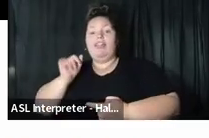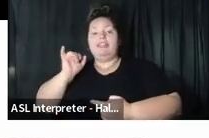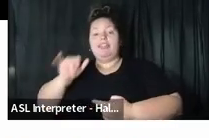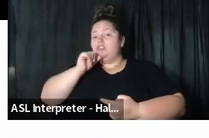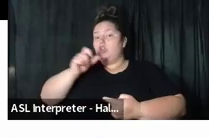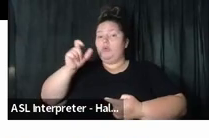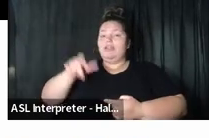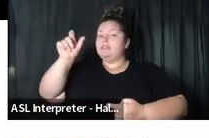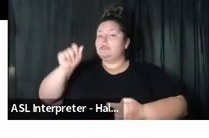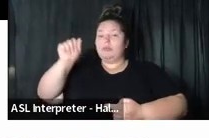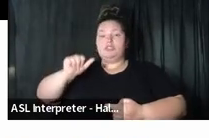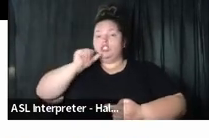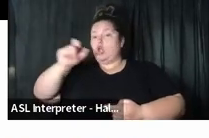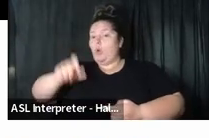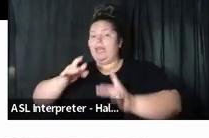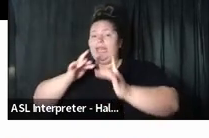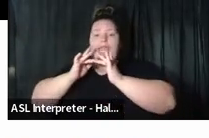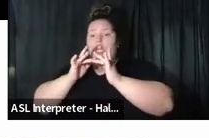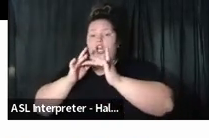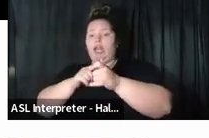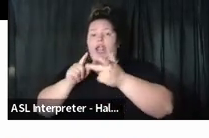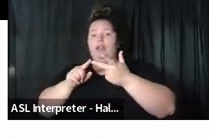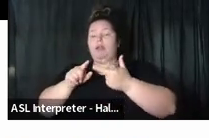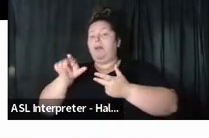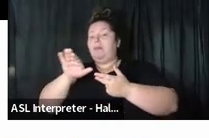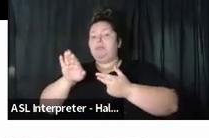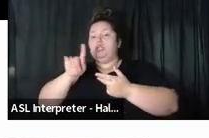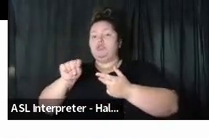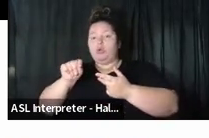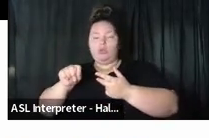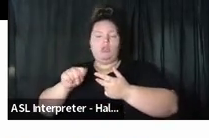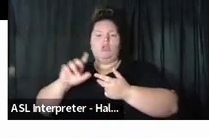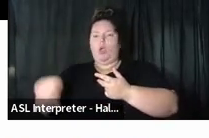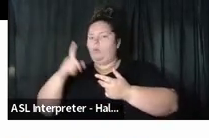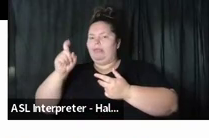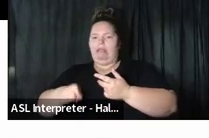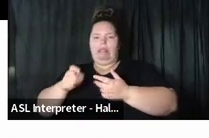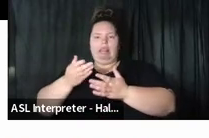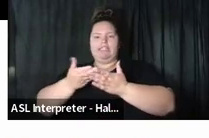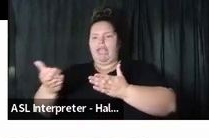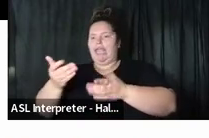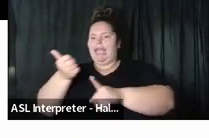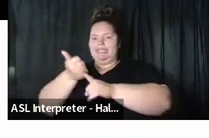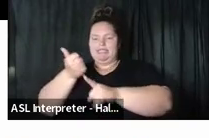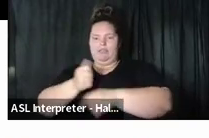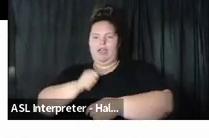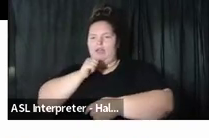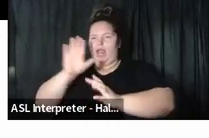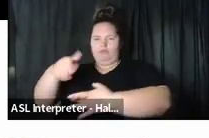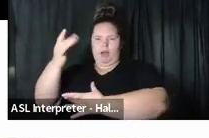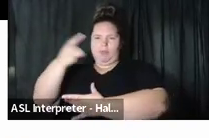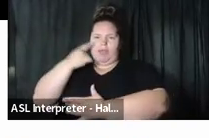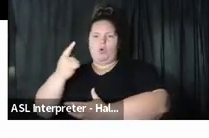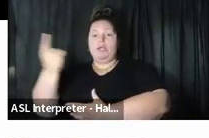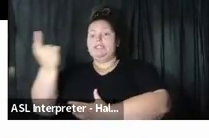You don't need to have internet or Bluetooth capabilities. Like, you just need the device itself. And I wouldn't recommend it for